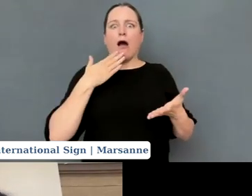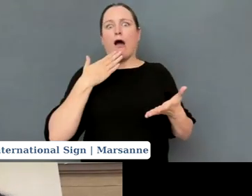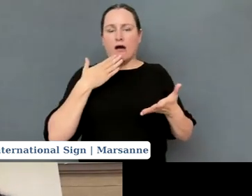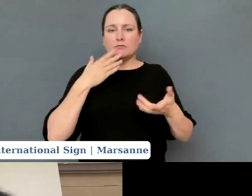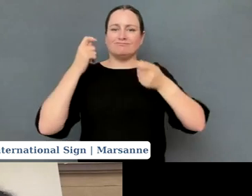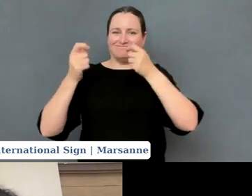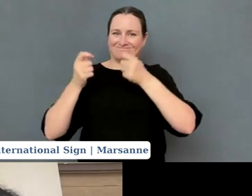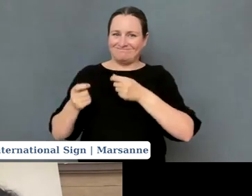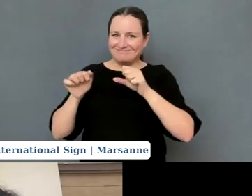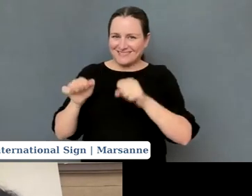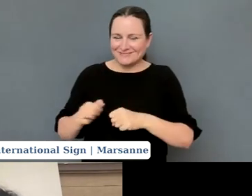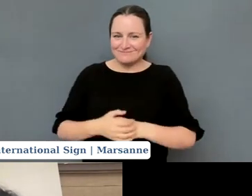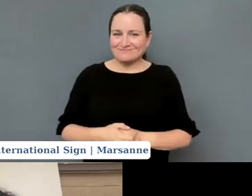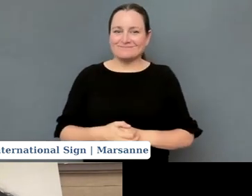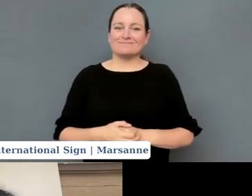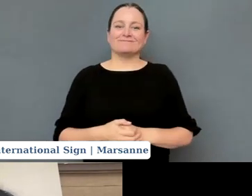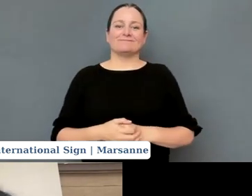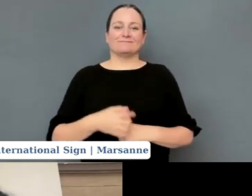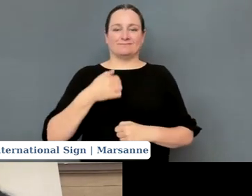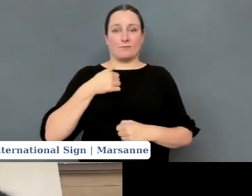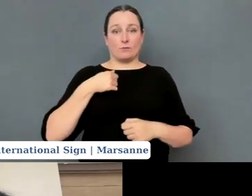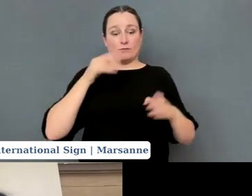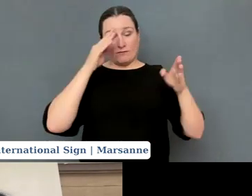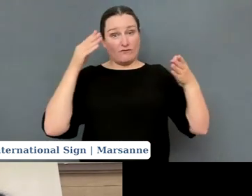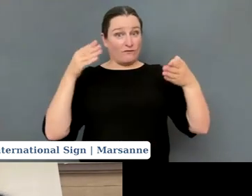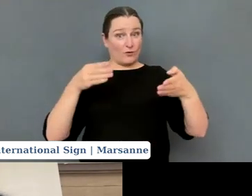we representing for women, we focus on